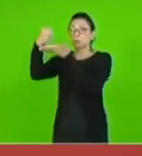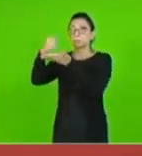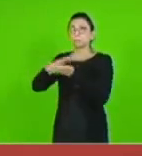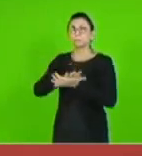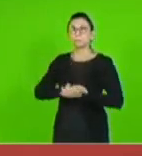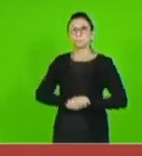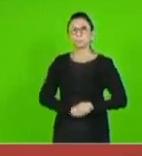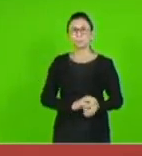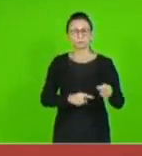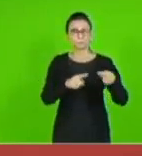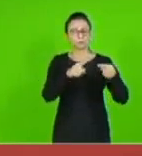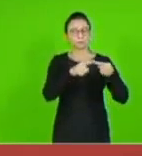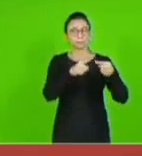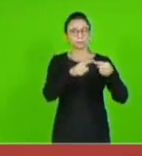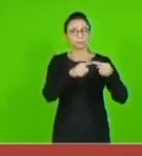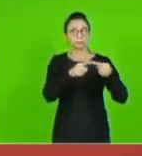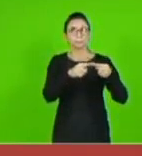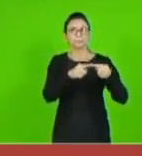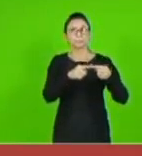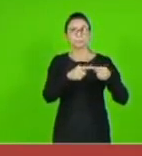then transported.